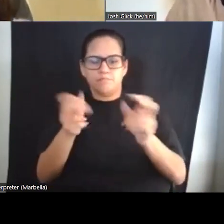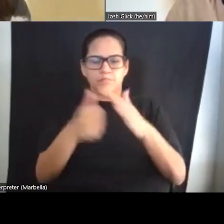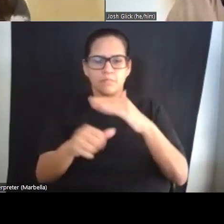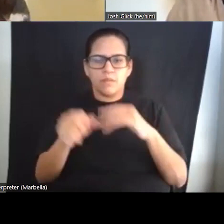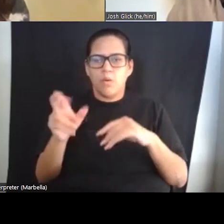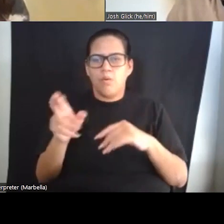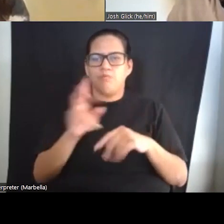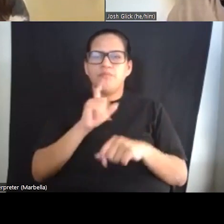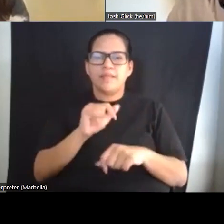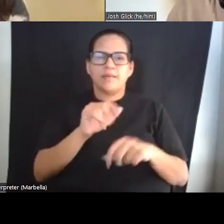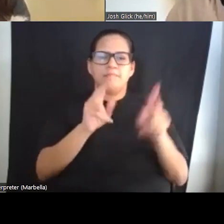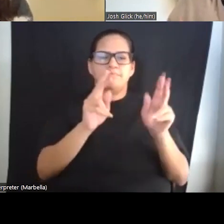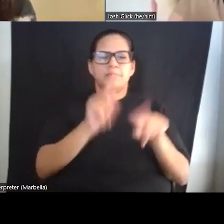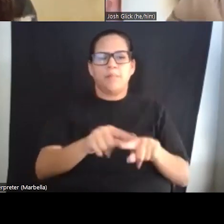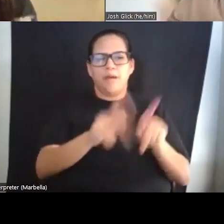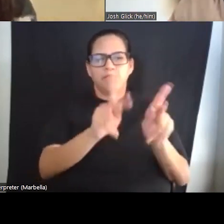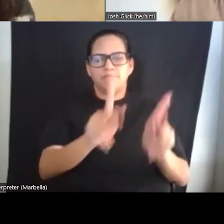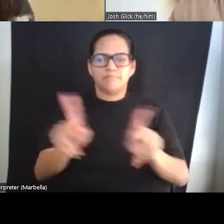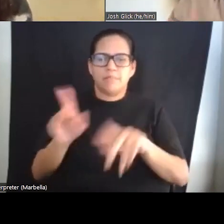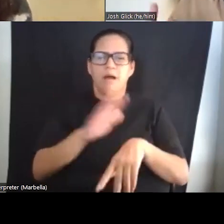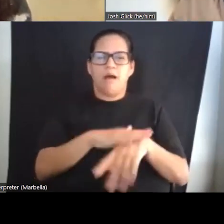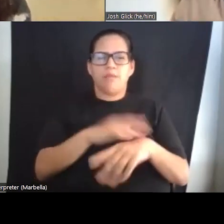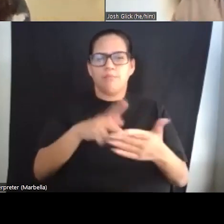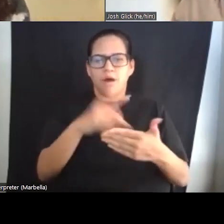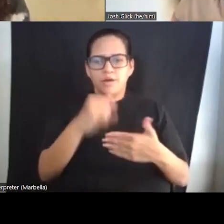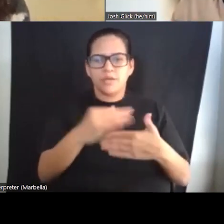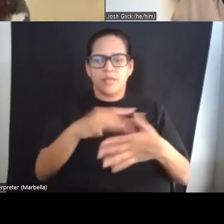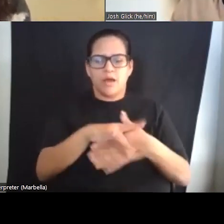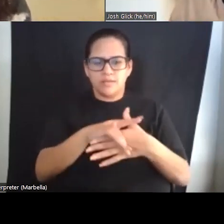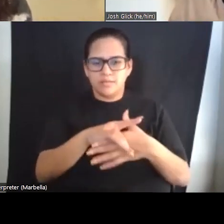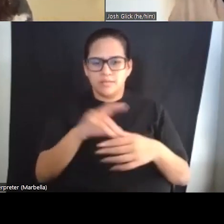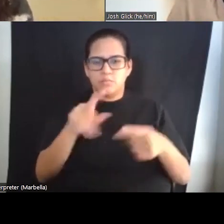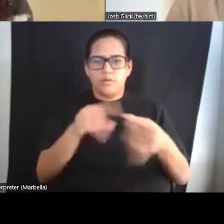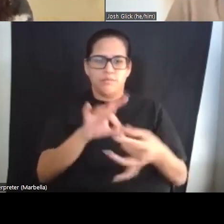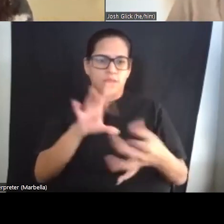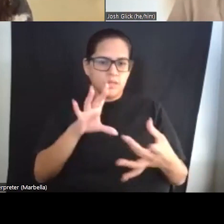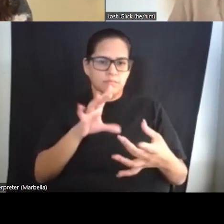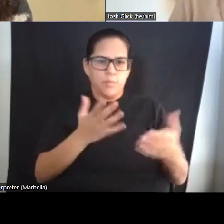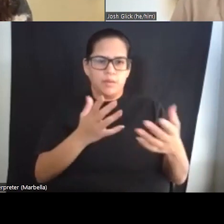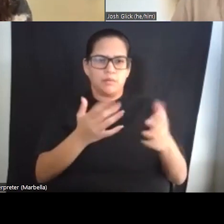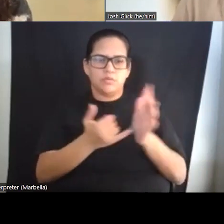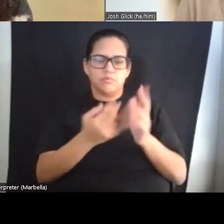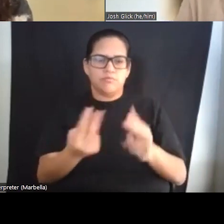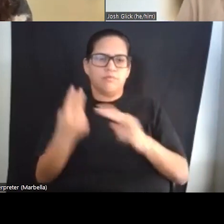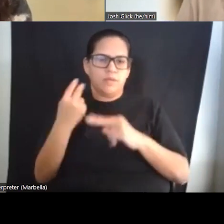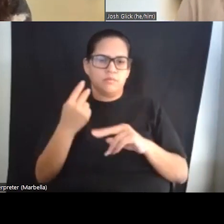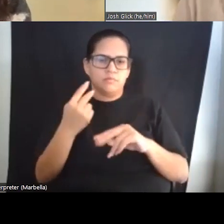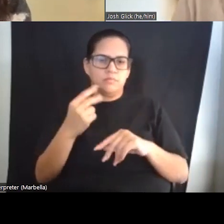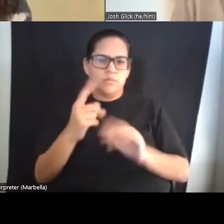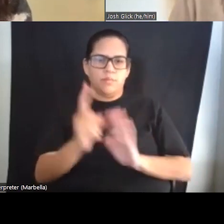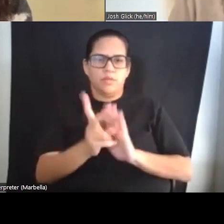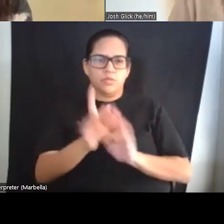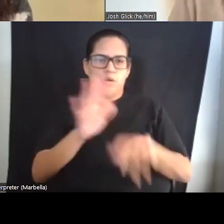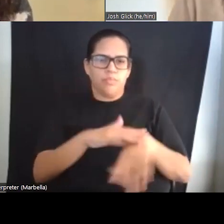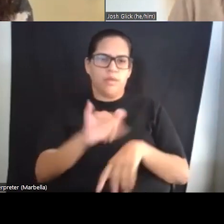a kind of case by case basis, just depending on the project and the context of its release? If you could maybe just reflect for a minute or two on